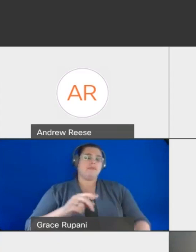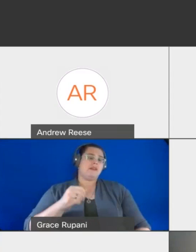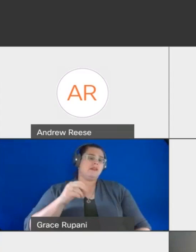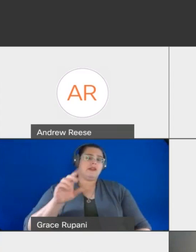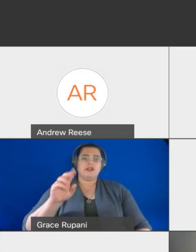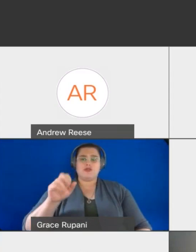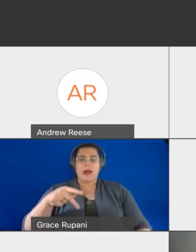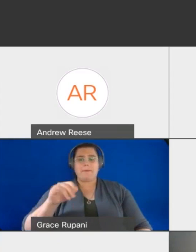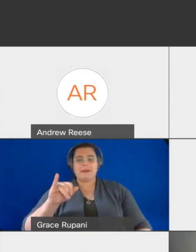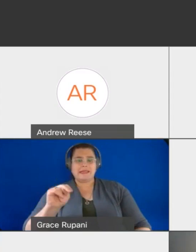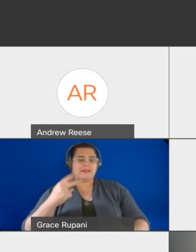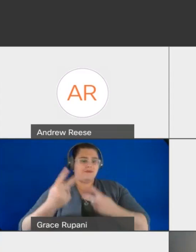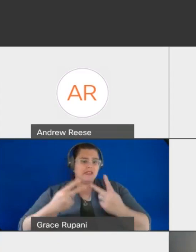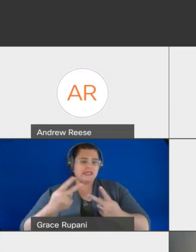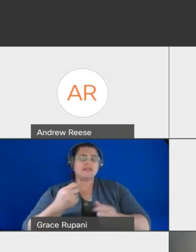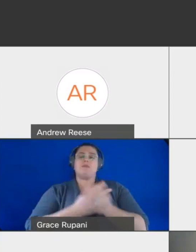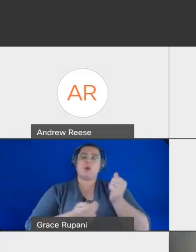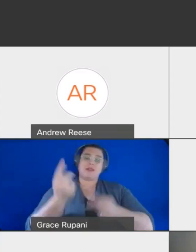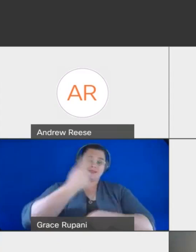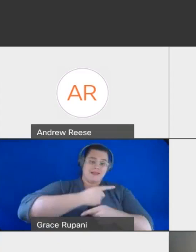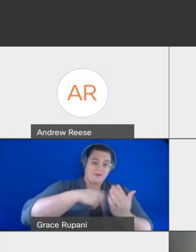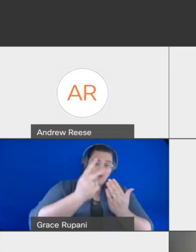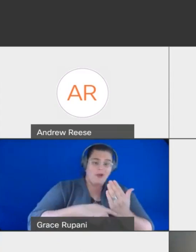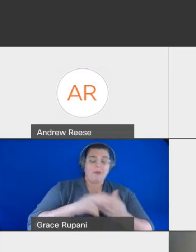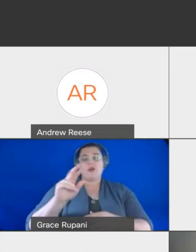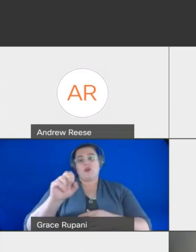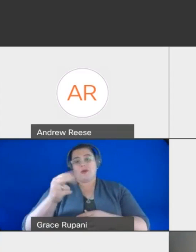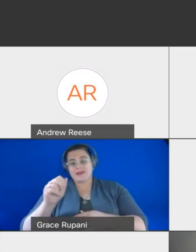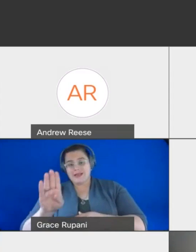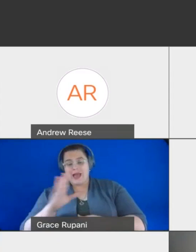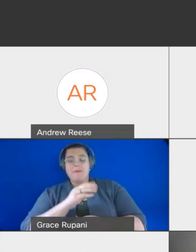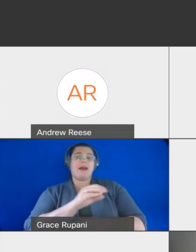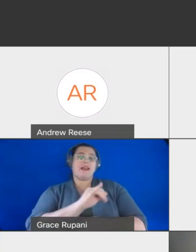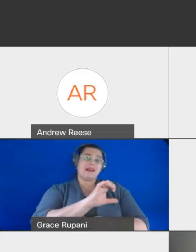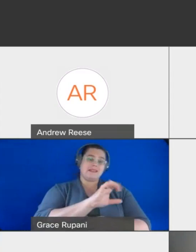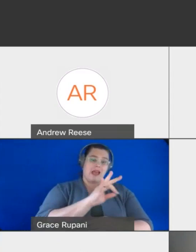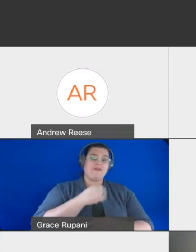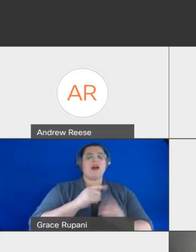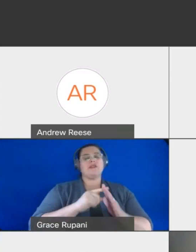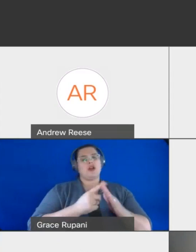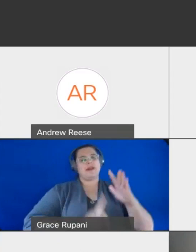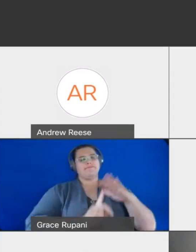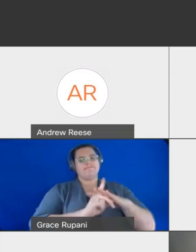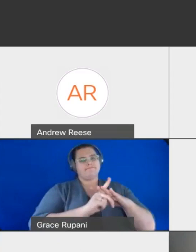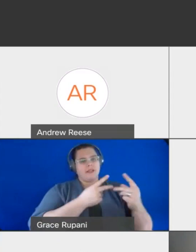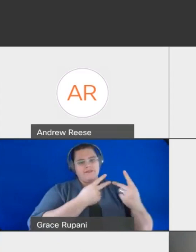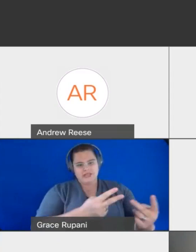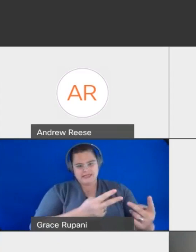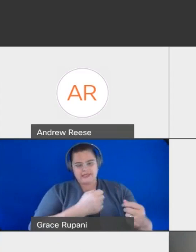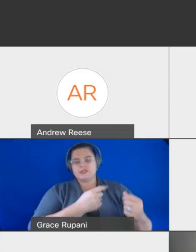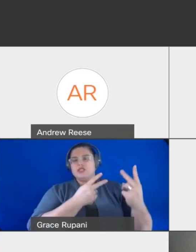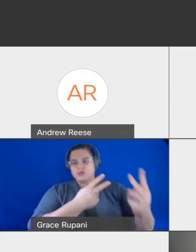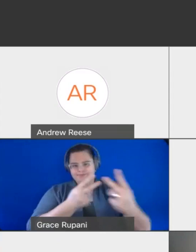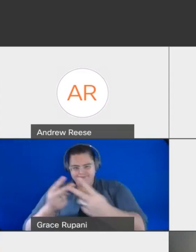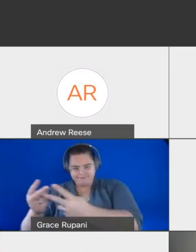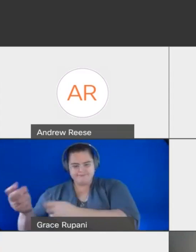in day programs as well as ICFs, ResHabs, and supported living, so that we could check in on,